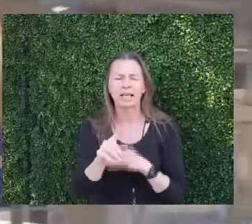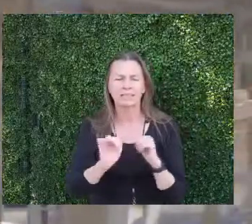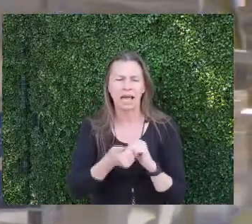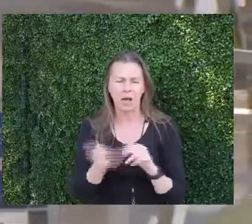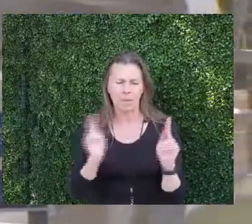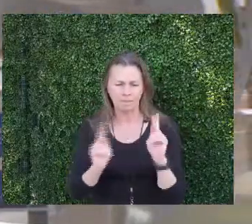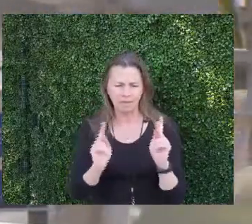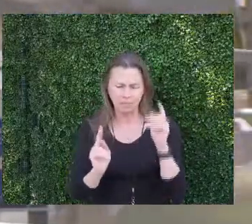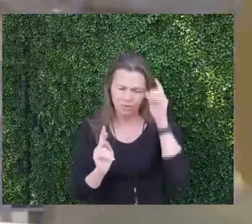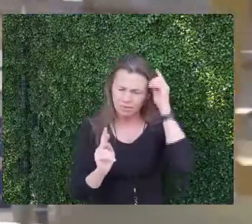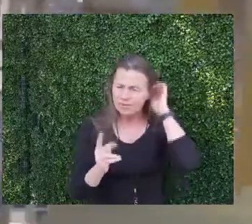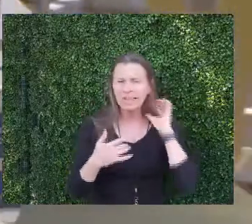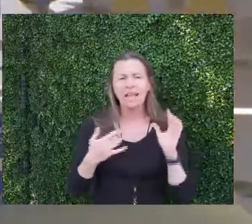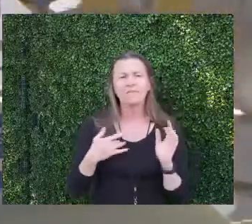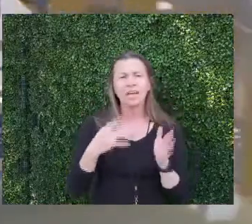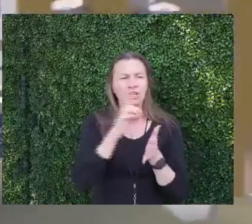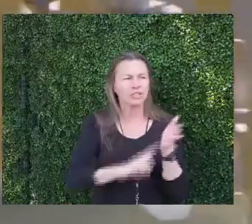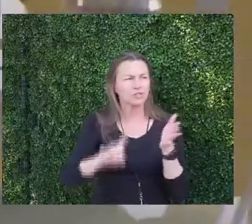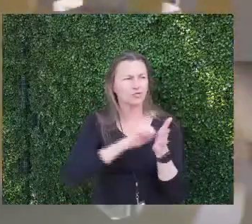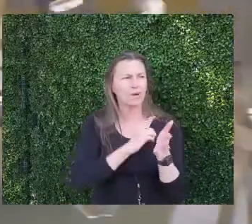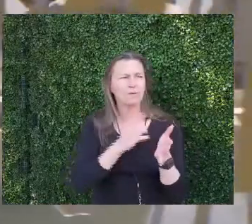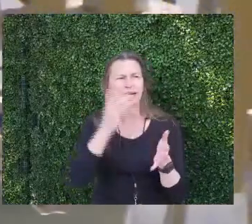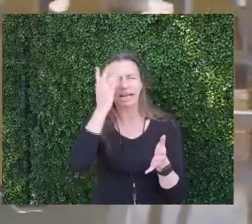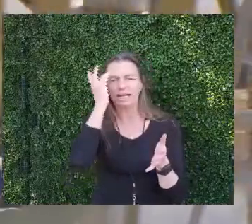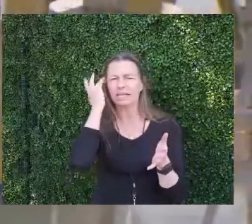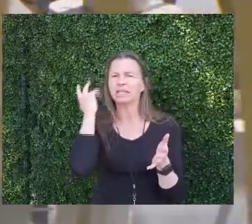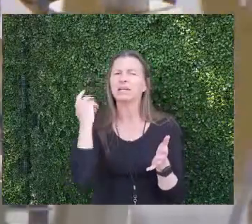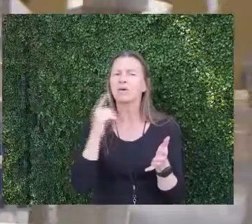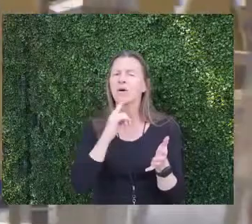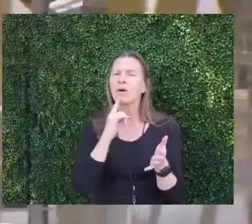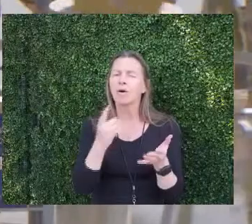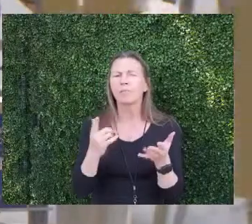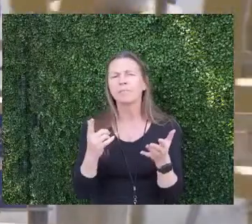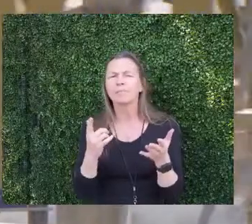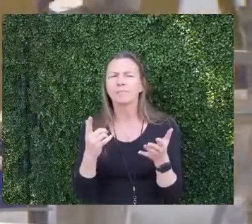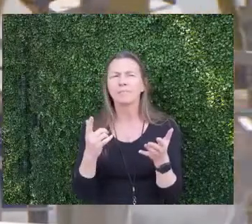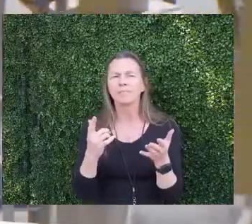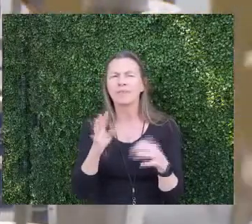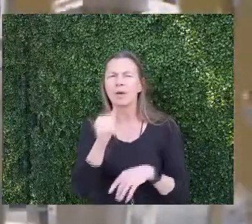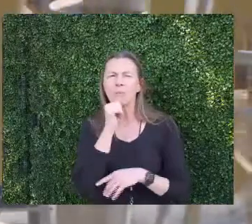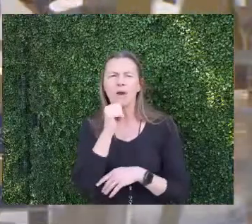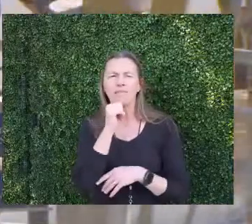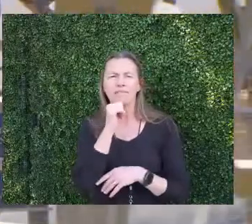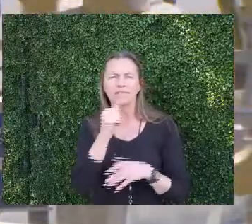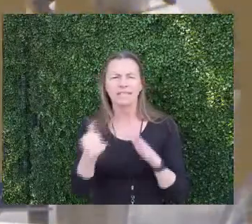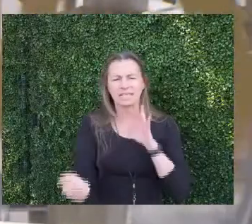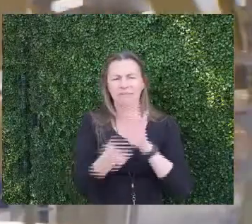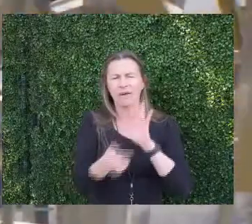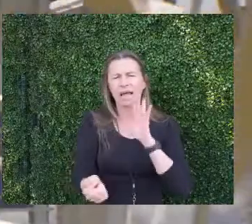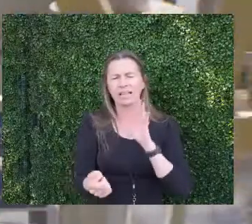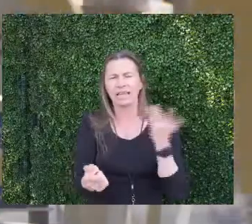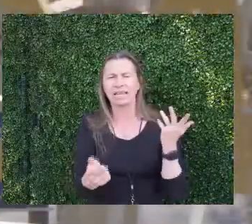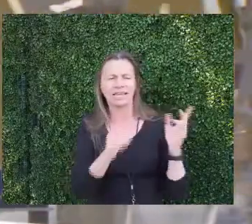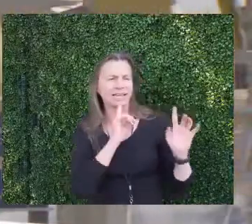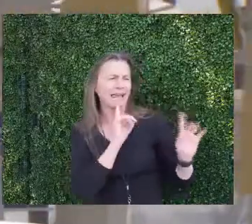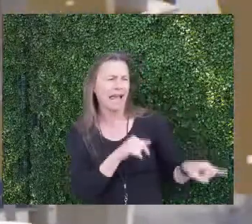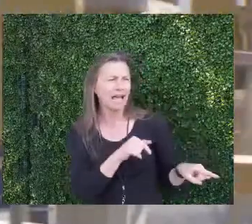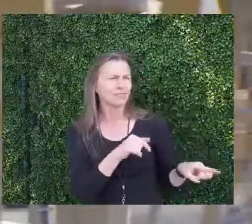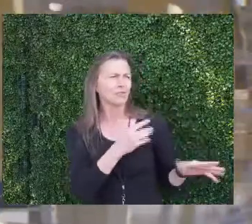feel discriminated or being violated their privacy when they are, as whether or not they're vaccinated. So how can